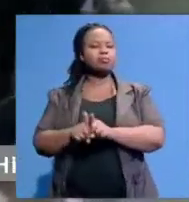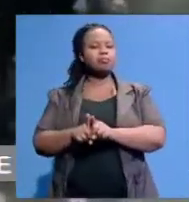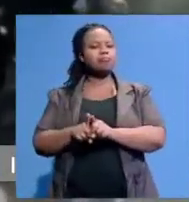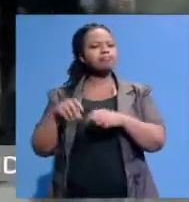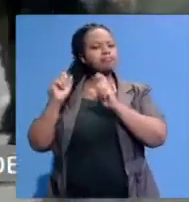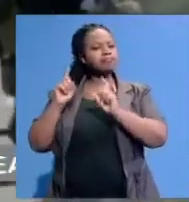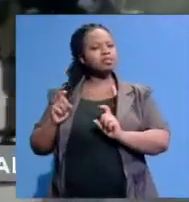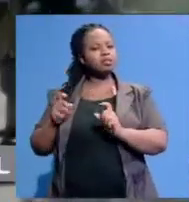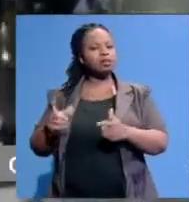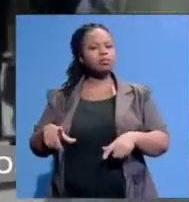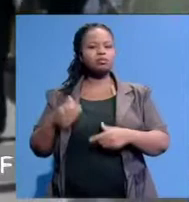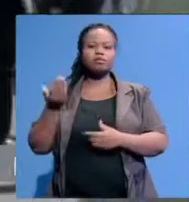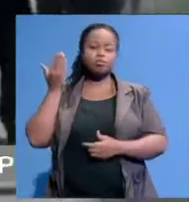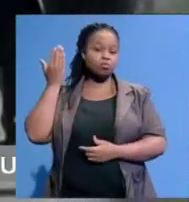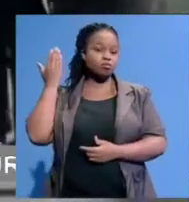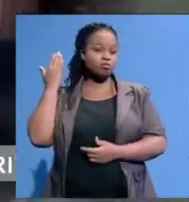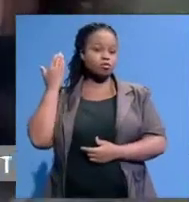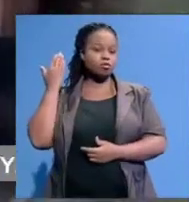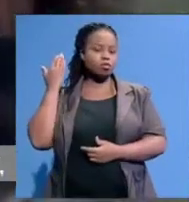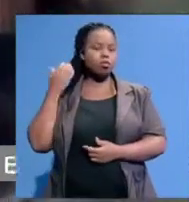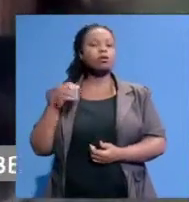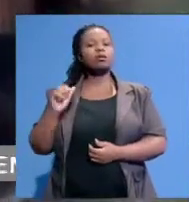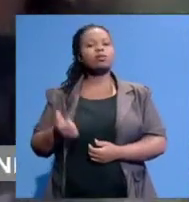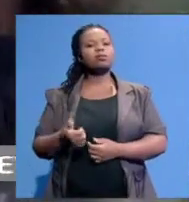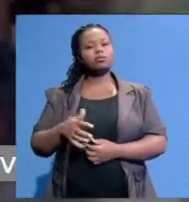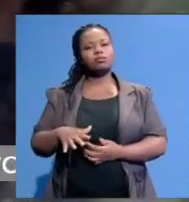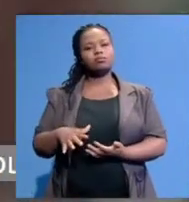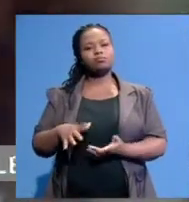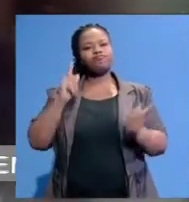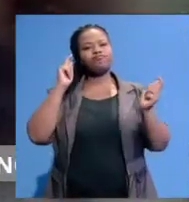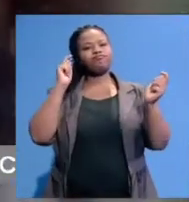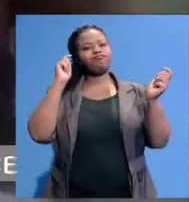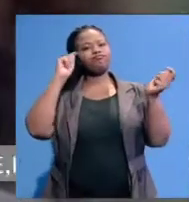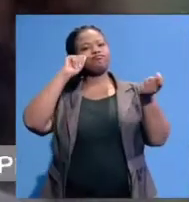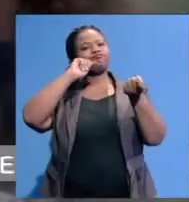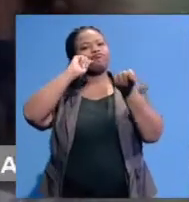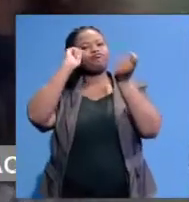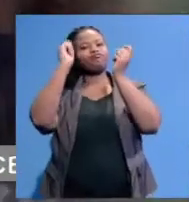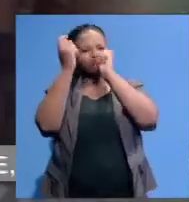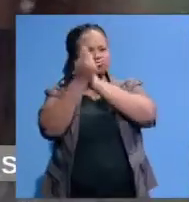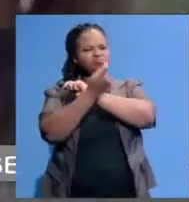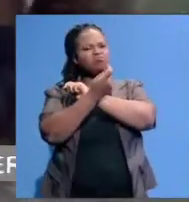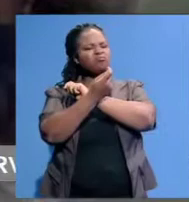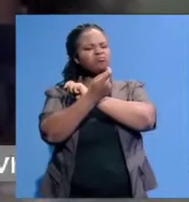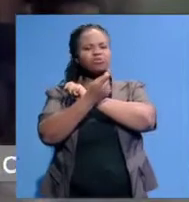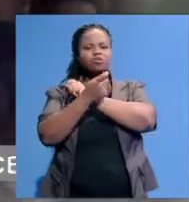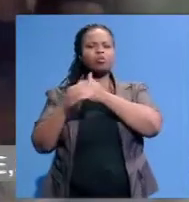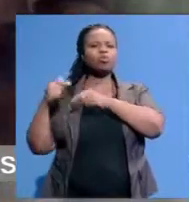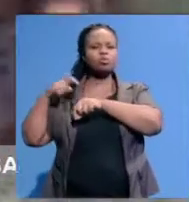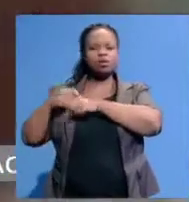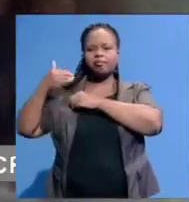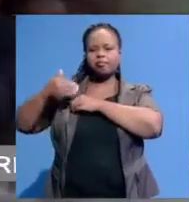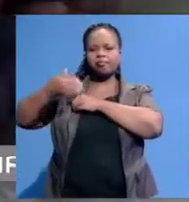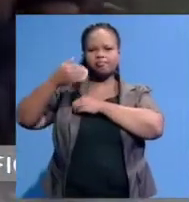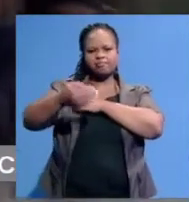So at a certain point, every revolution requires a face and requires a